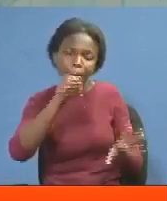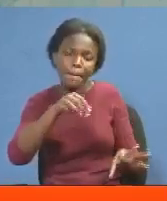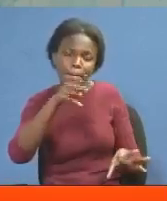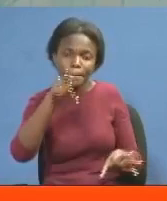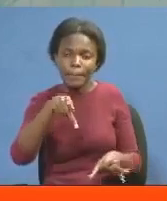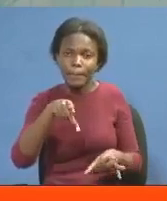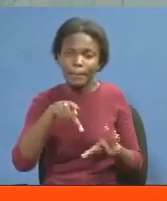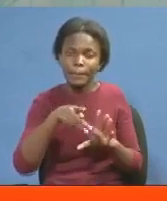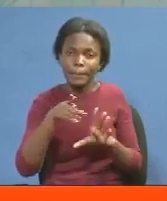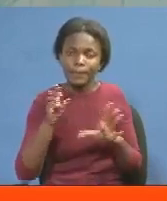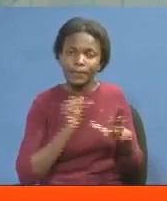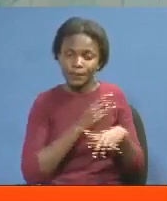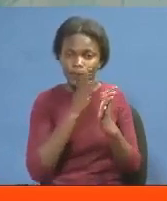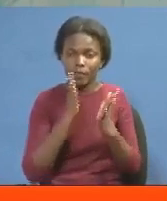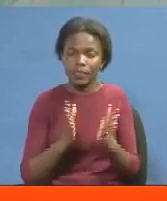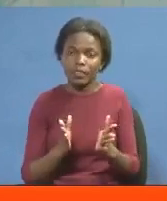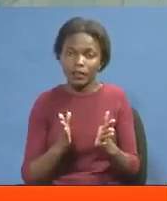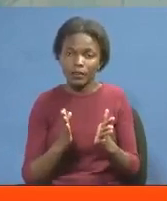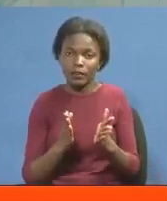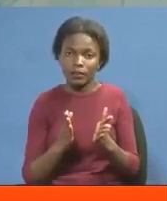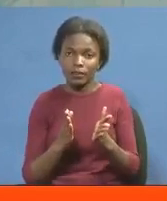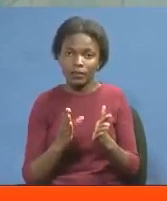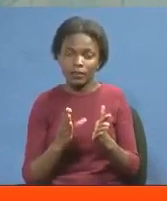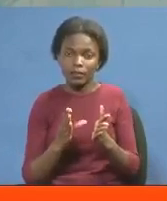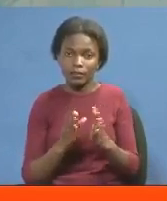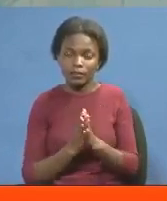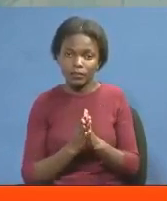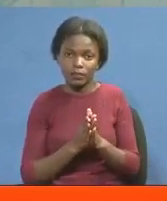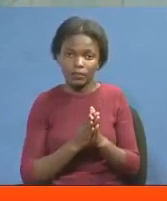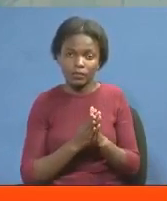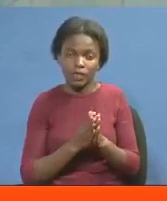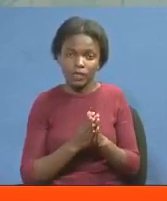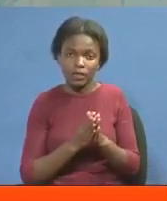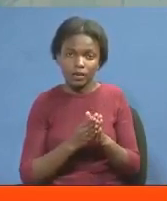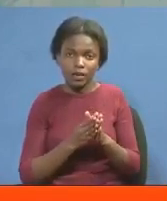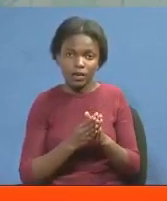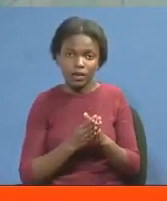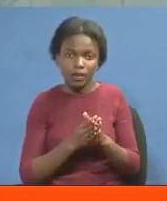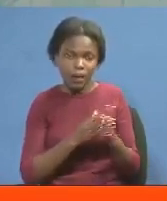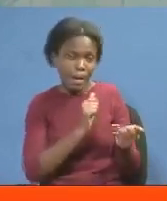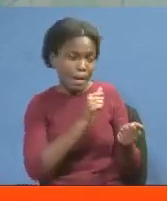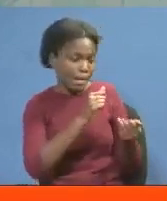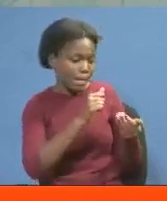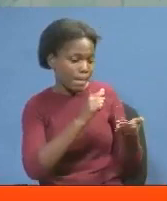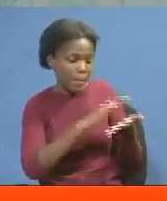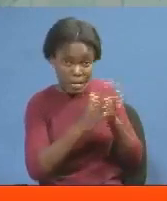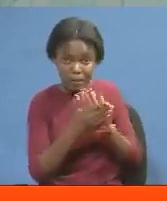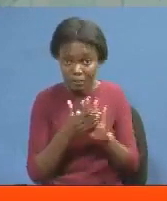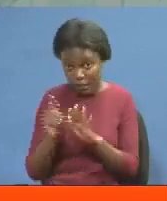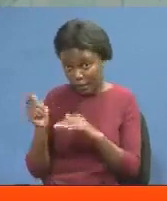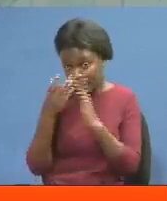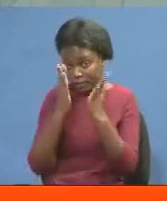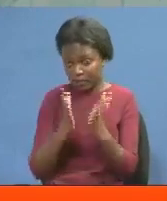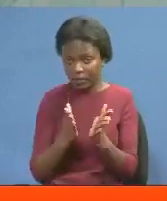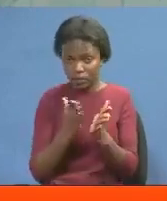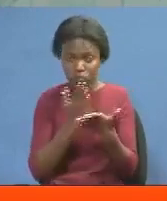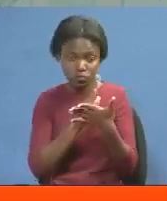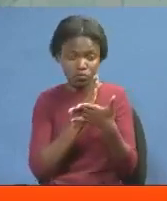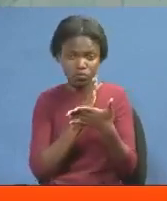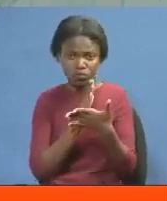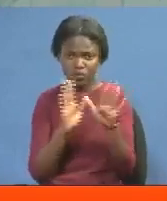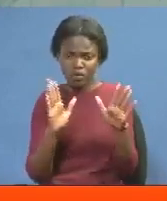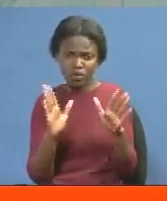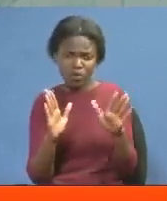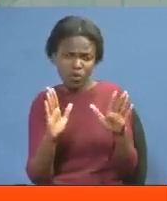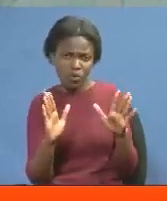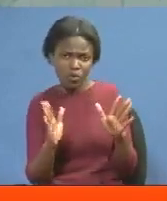that grants a citizenship, naturalization yeah. mm-hmm. of all those citizens into Kenyan. Because again, truly, how